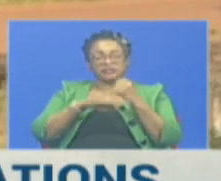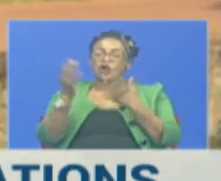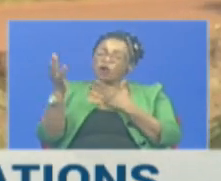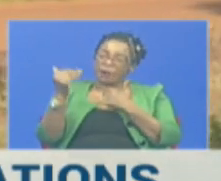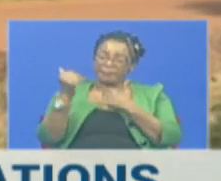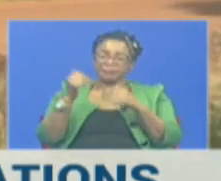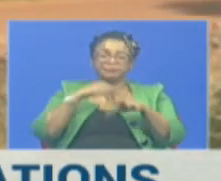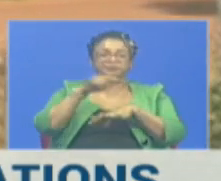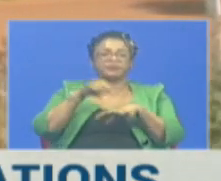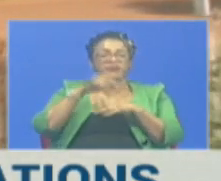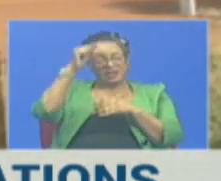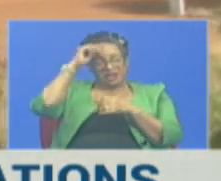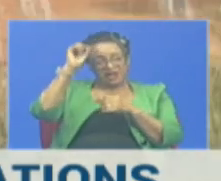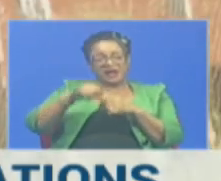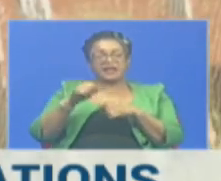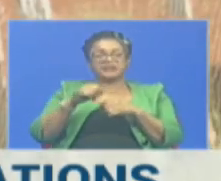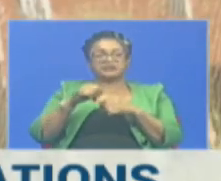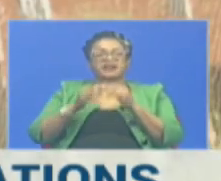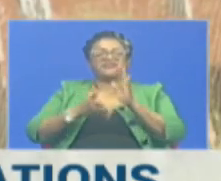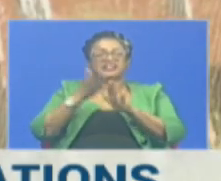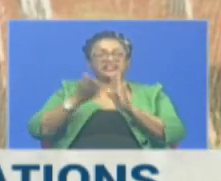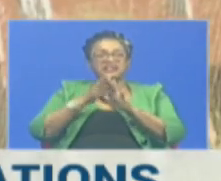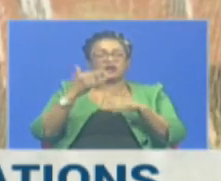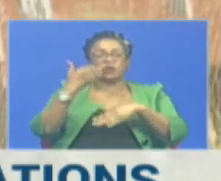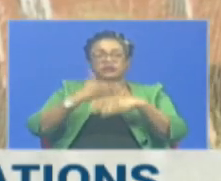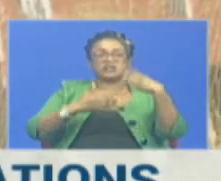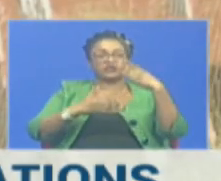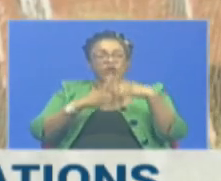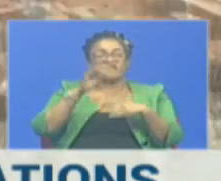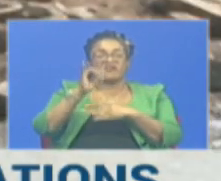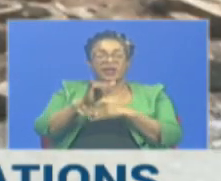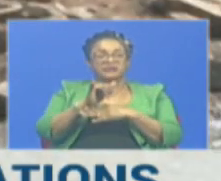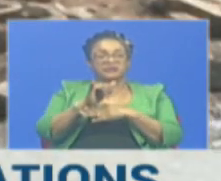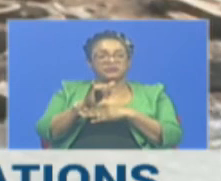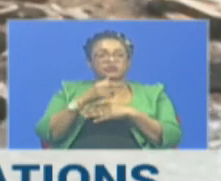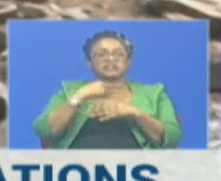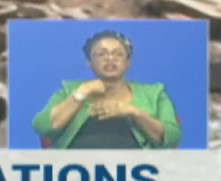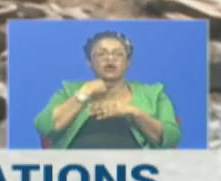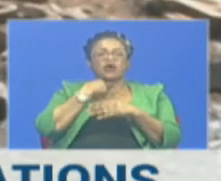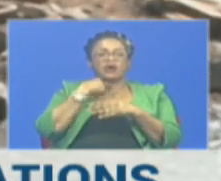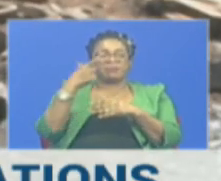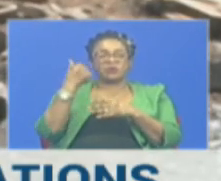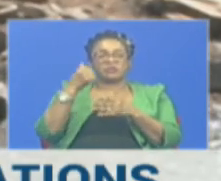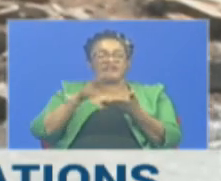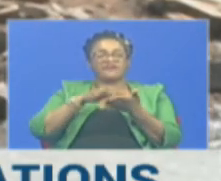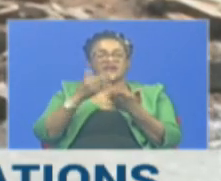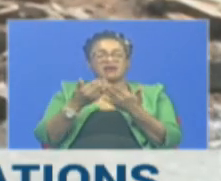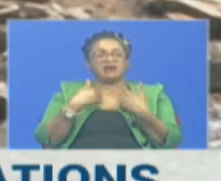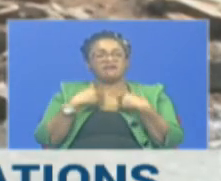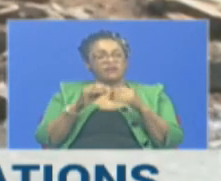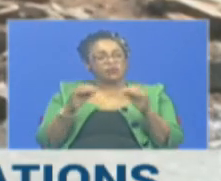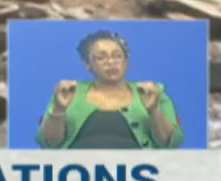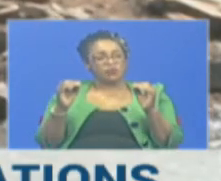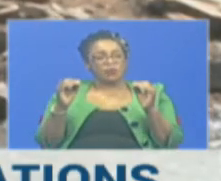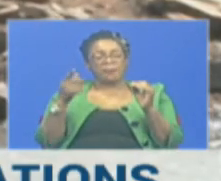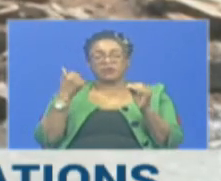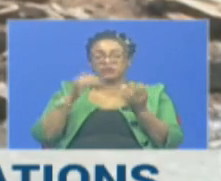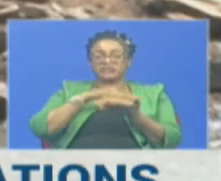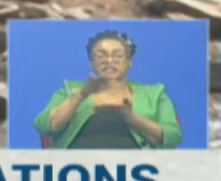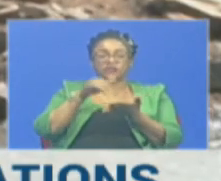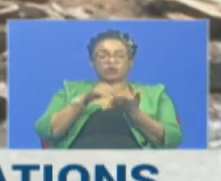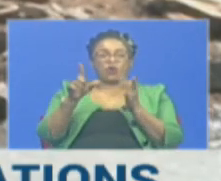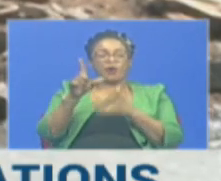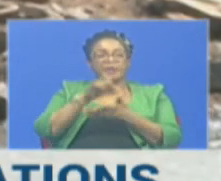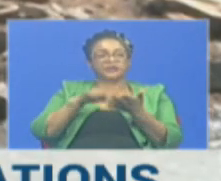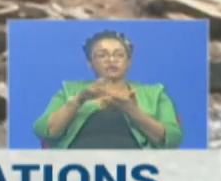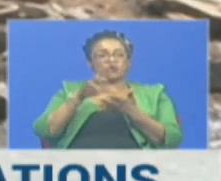government can fast-track the construction of the stadium, which has stalled due to lack of funding. Due to its central location, Ruringu